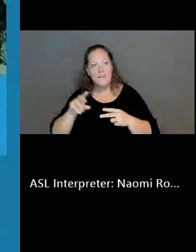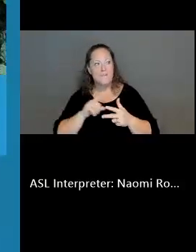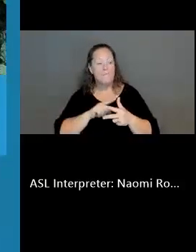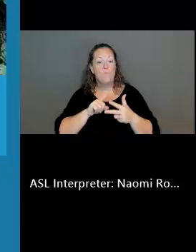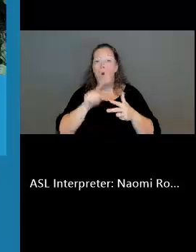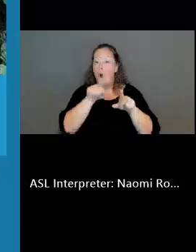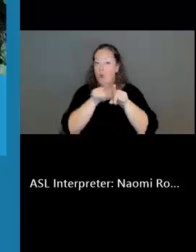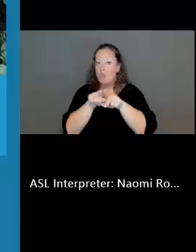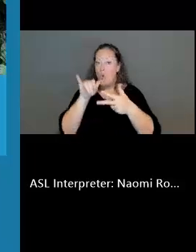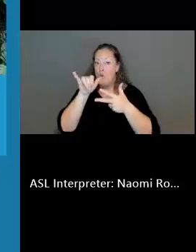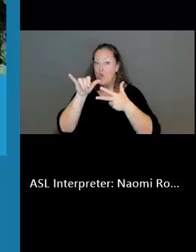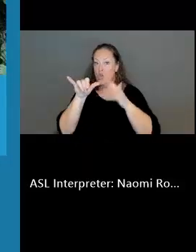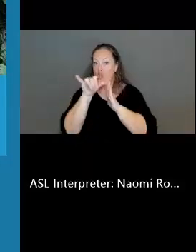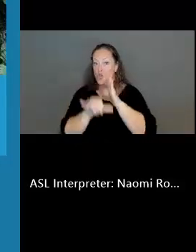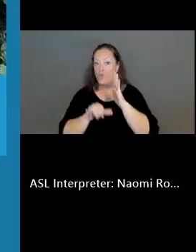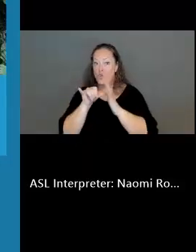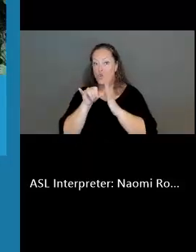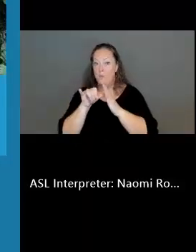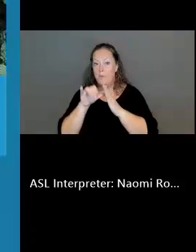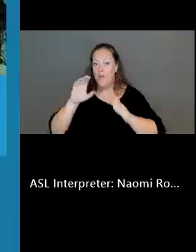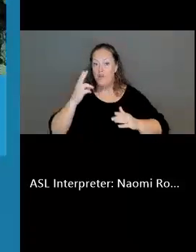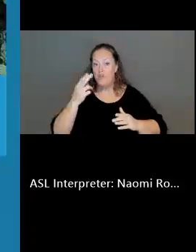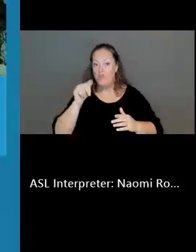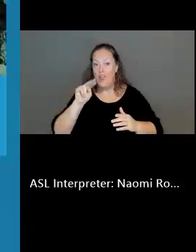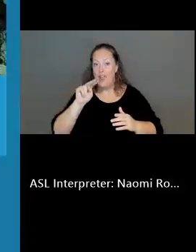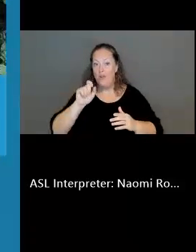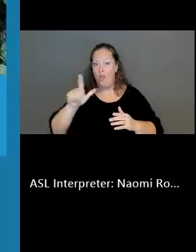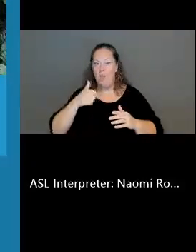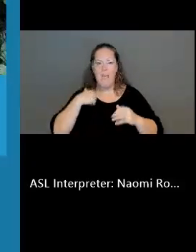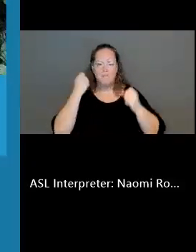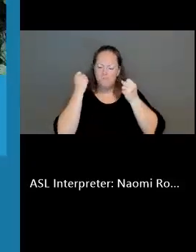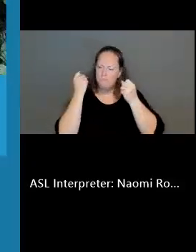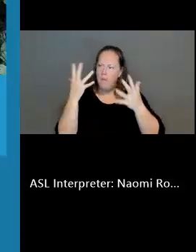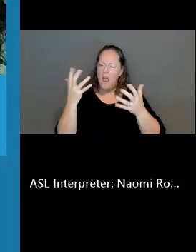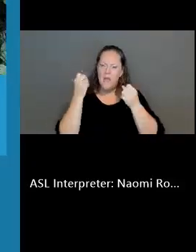channel is full of other examples for